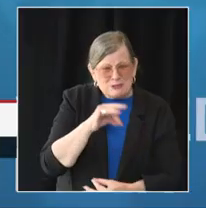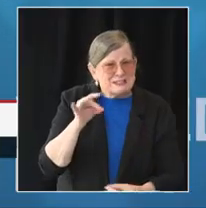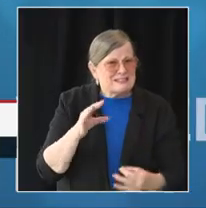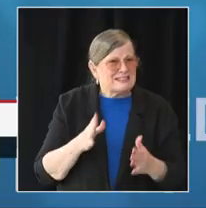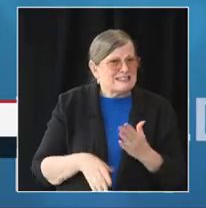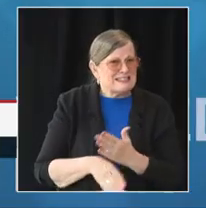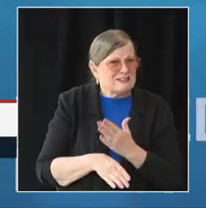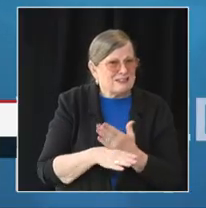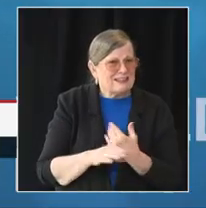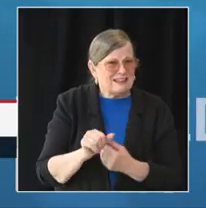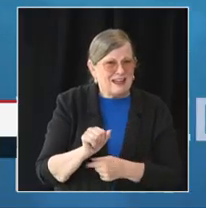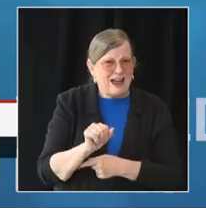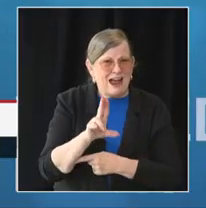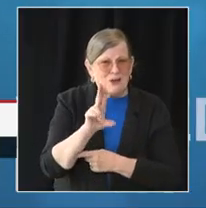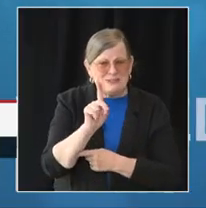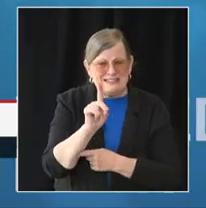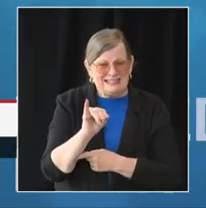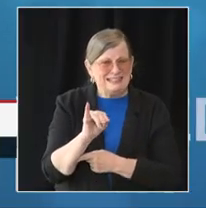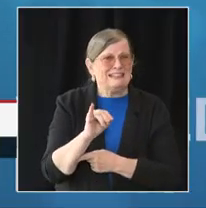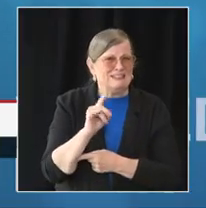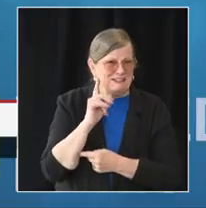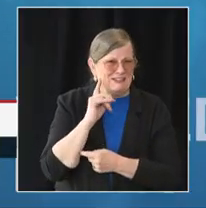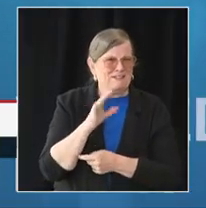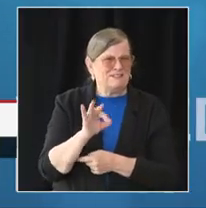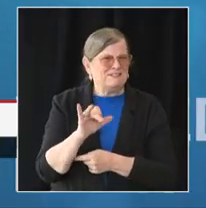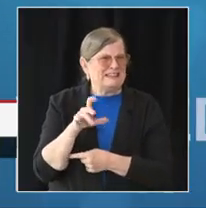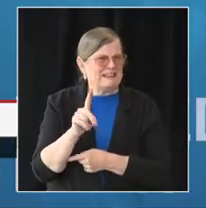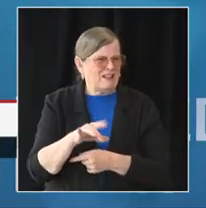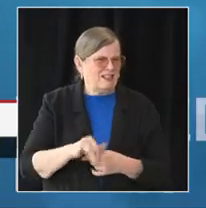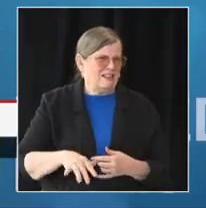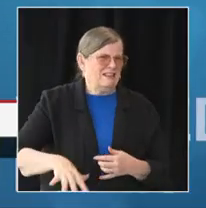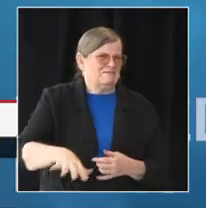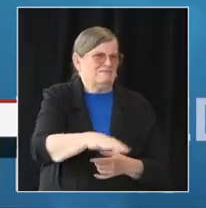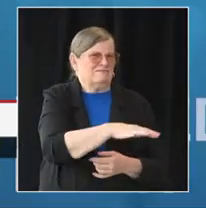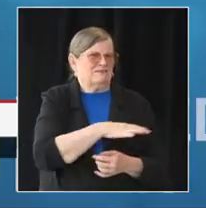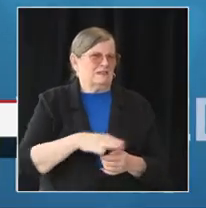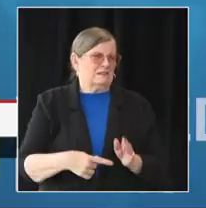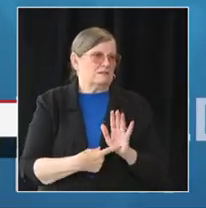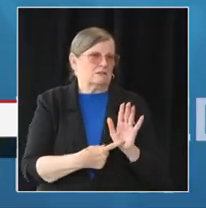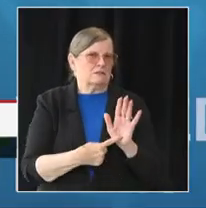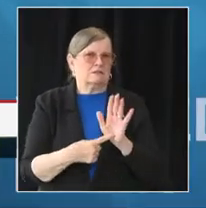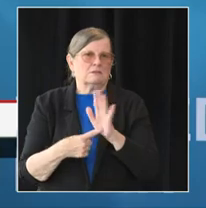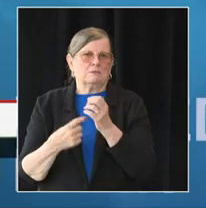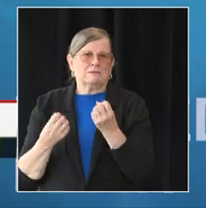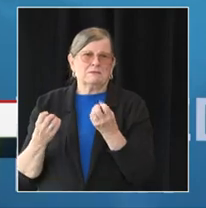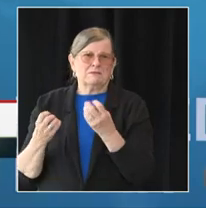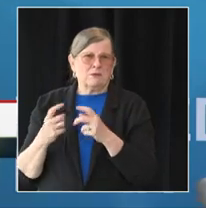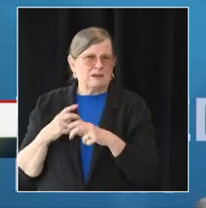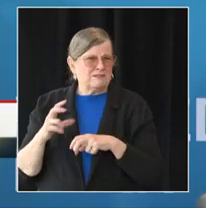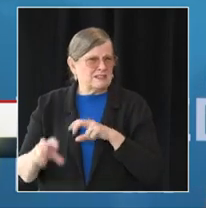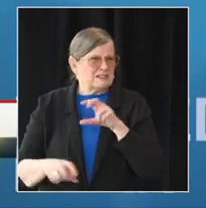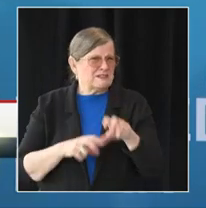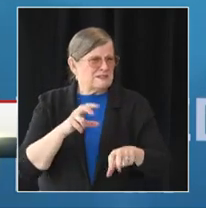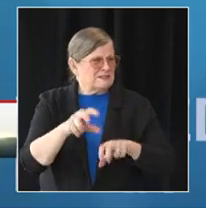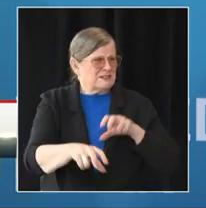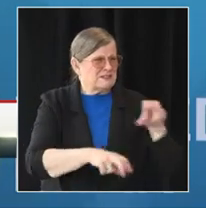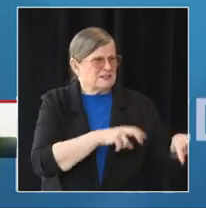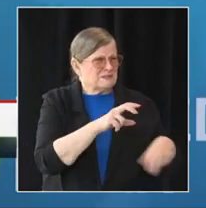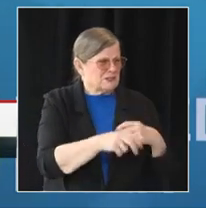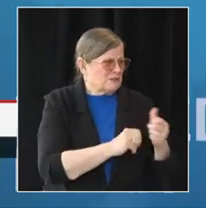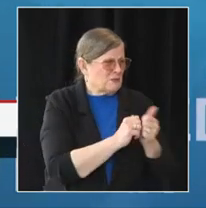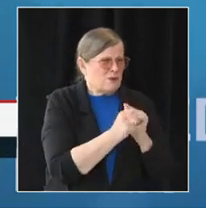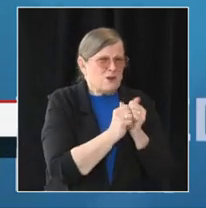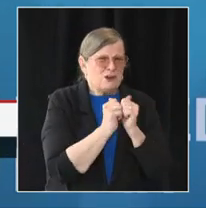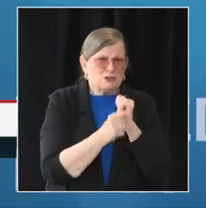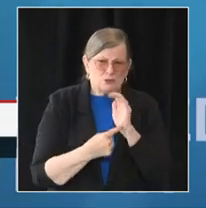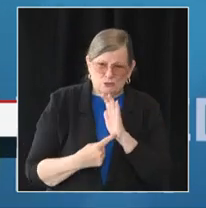been investments that we have made in sports that have paid off for the residents of the district. So when we